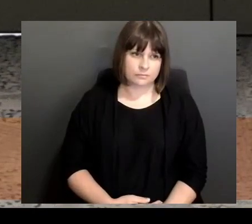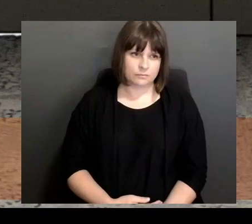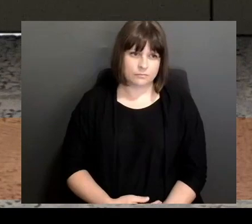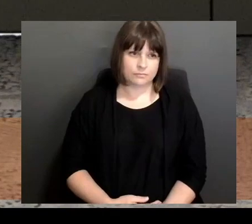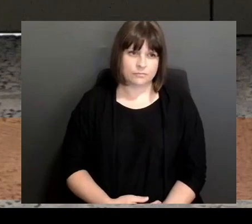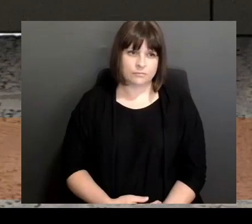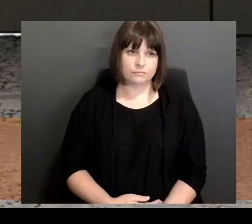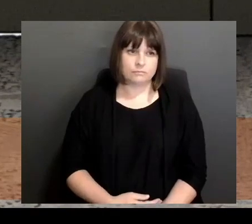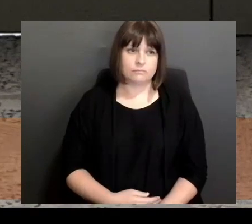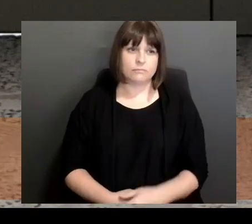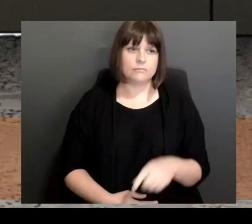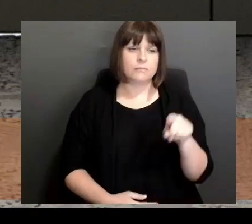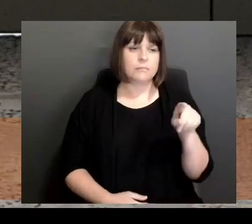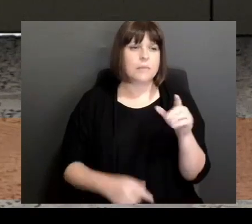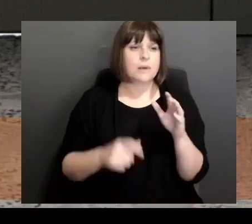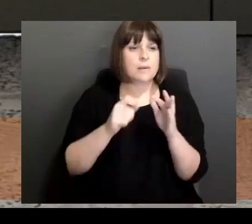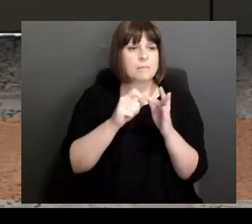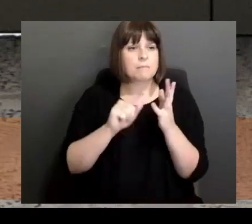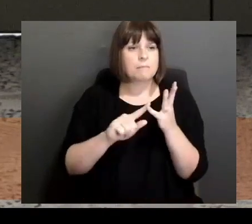Papangali